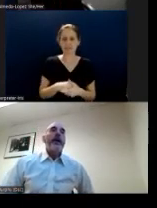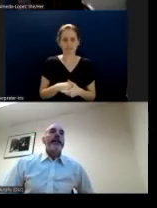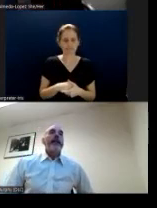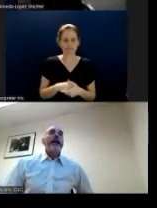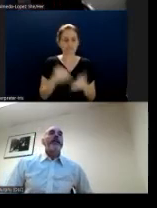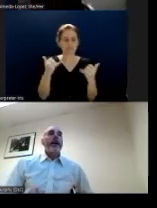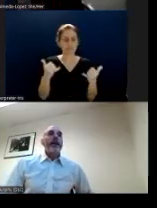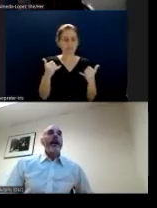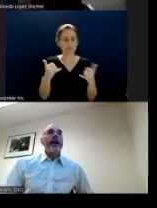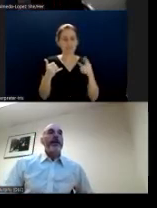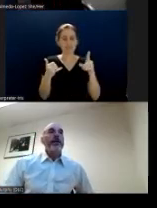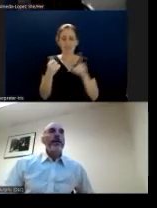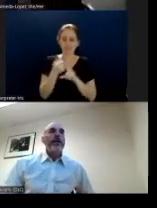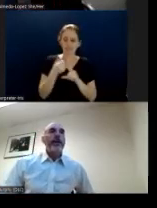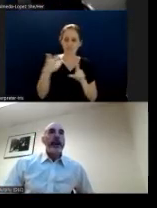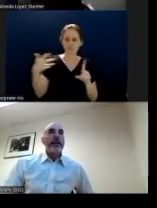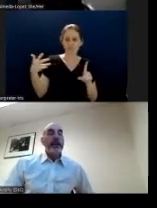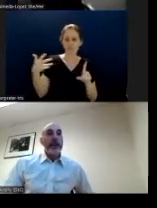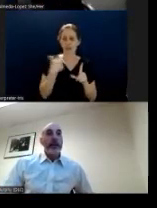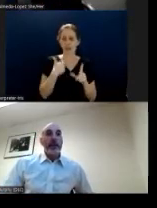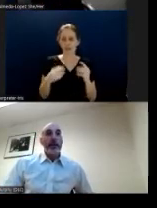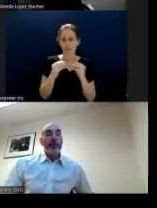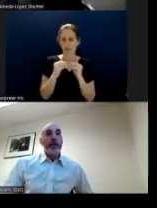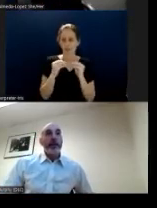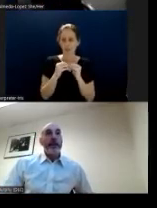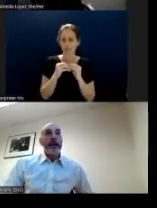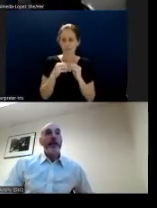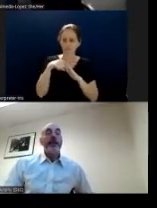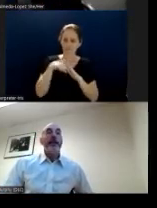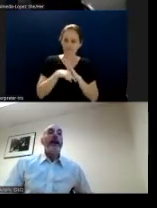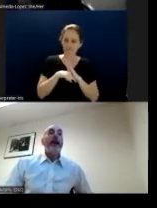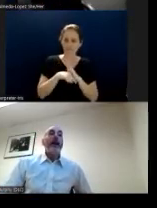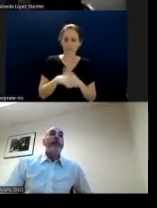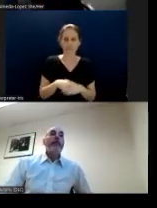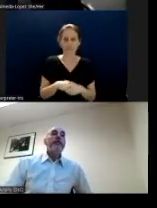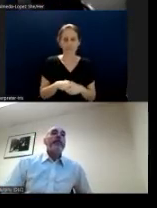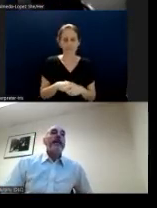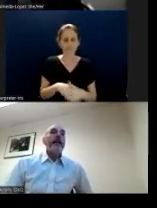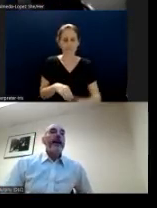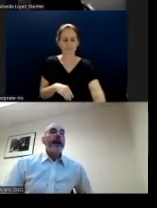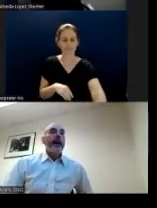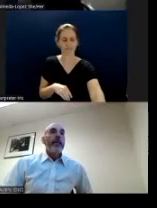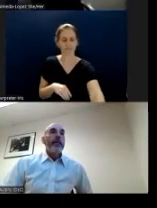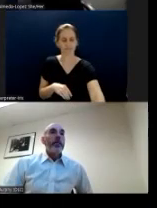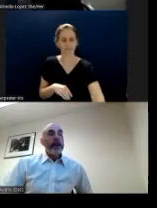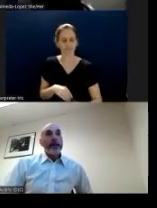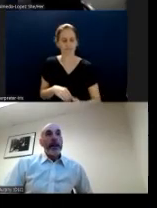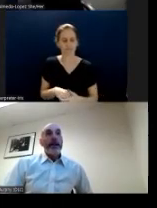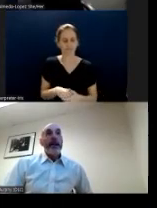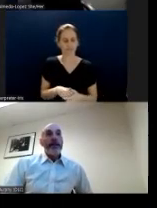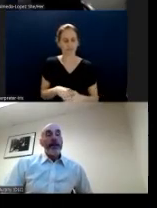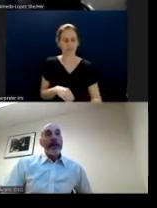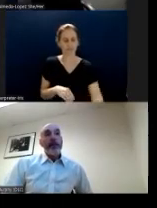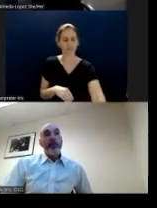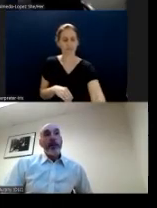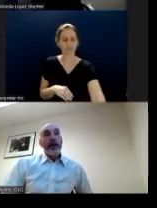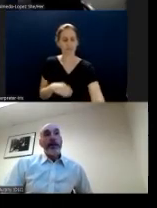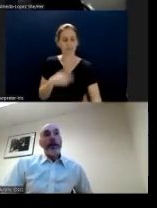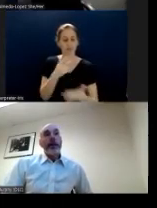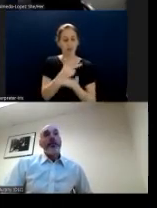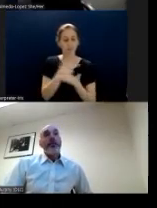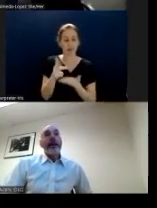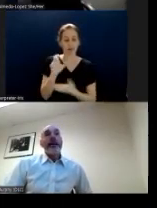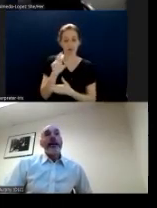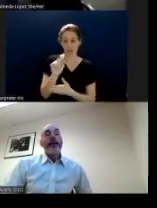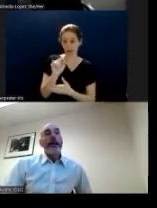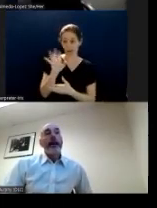now, I'll talk about each of those aspects in a little bit more detail. The parking lot, if there is parking that